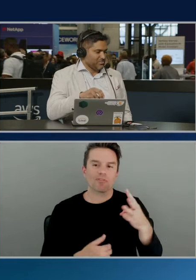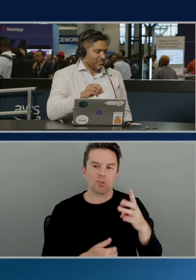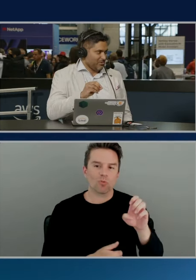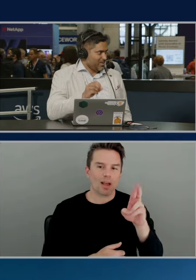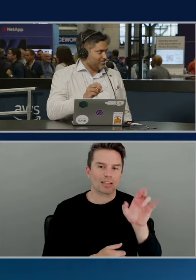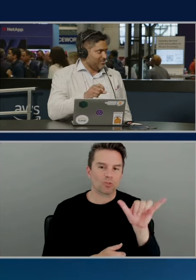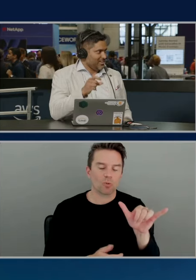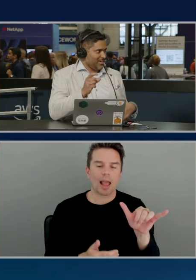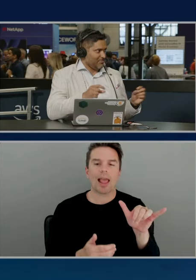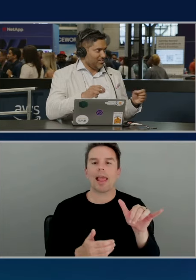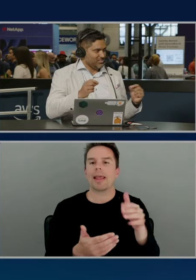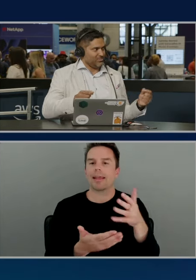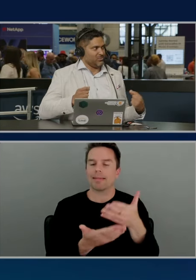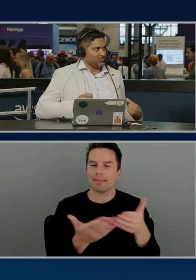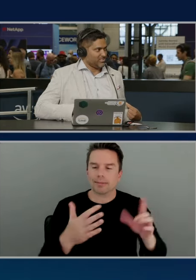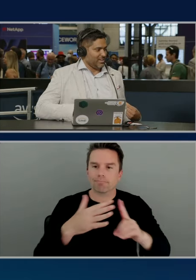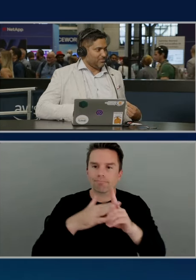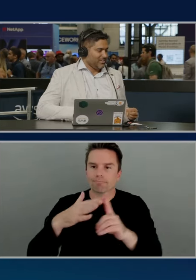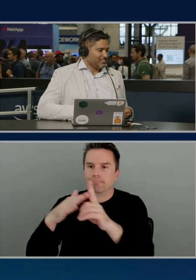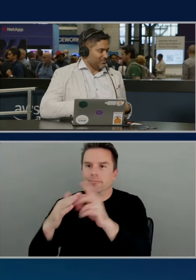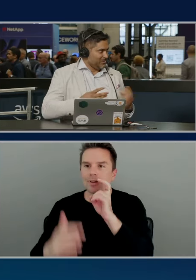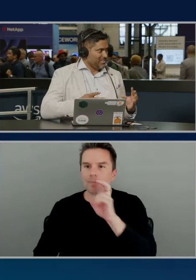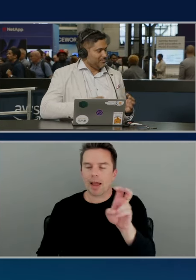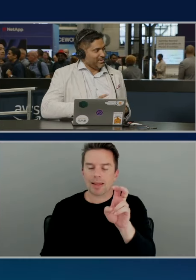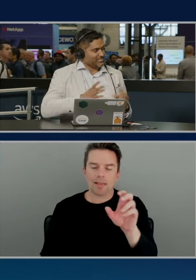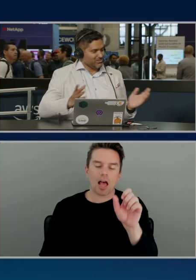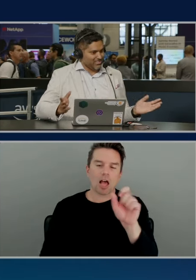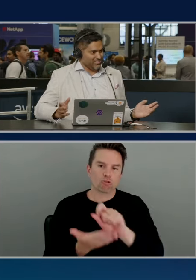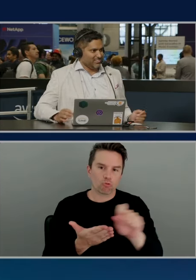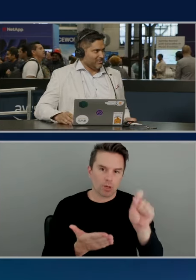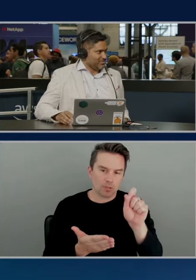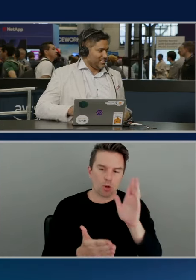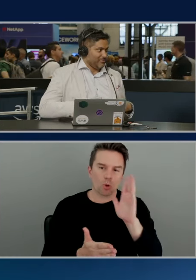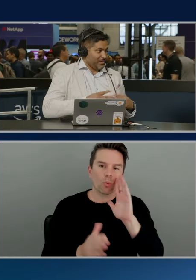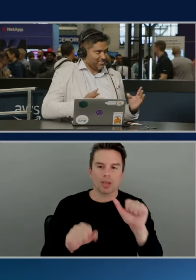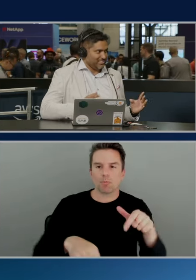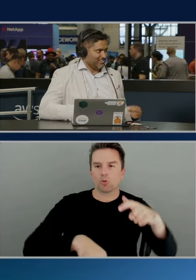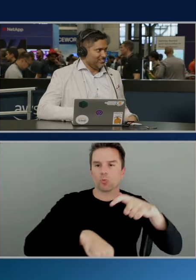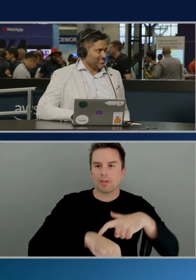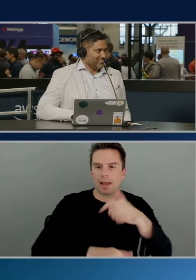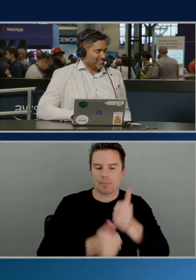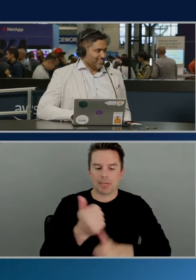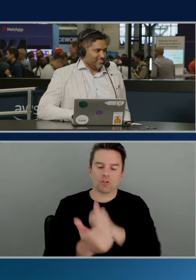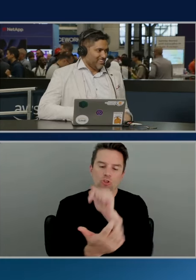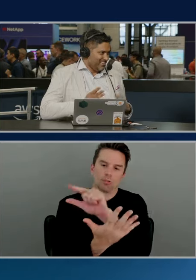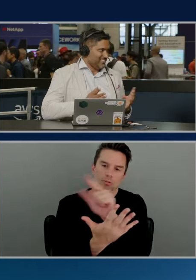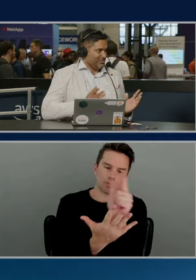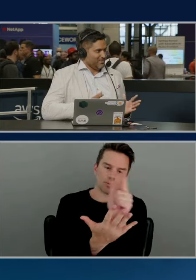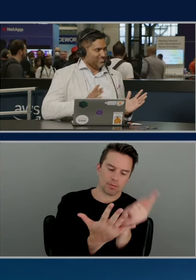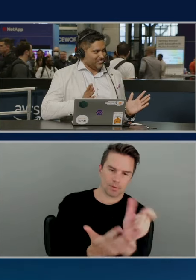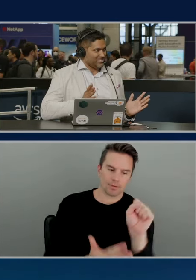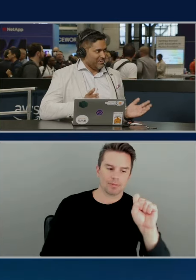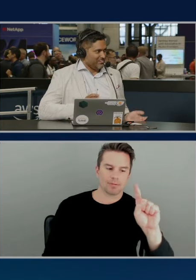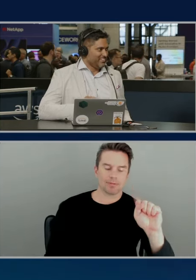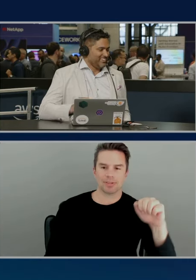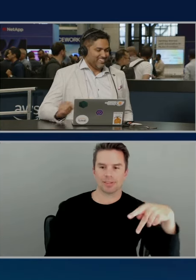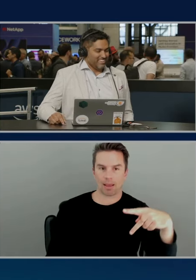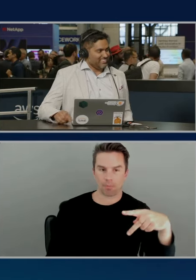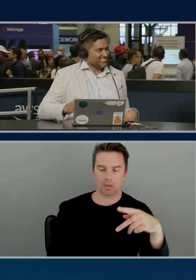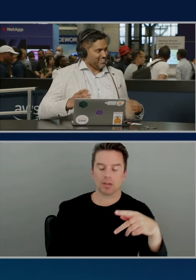script so that we'll be able to time each individual step. Cool. So the first time we'll ask a question, and we'll see how fast it goes, and hint, it'll be a little